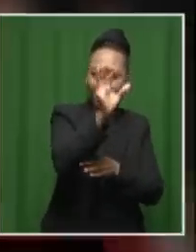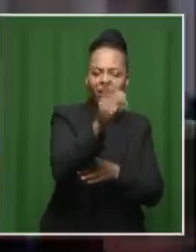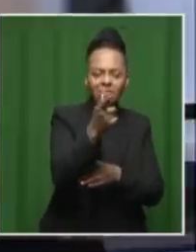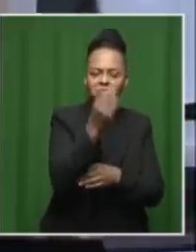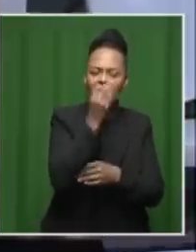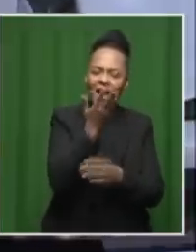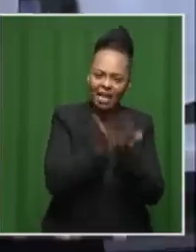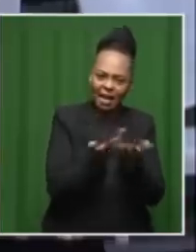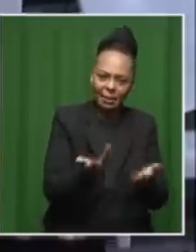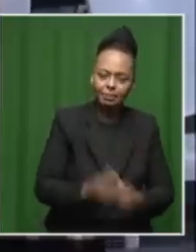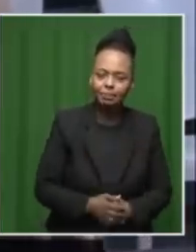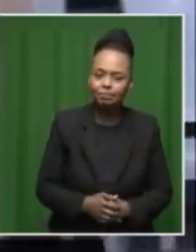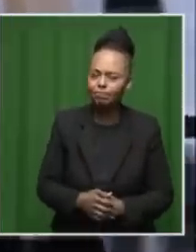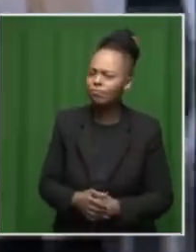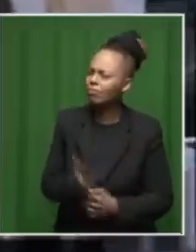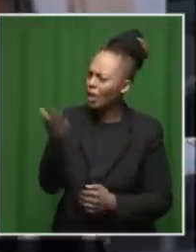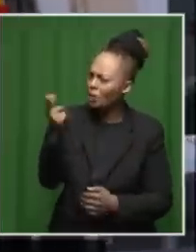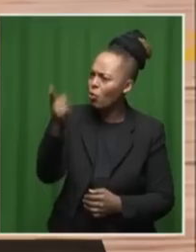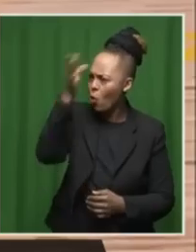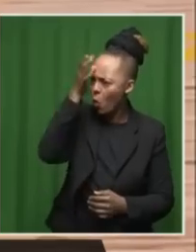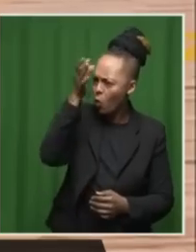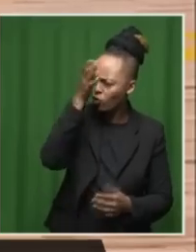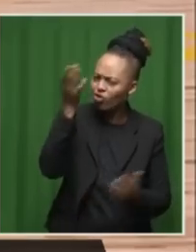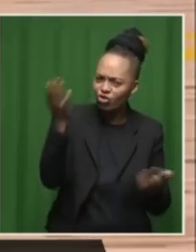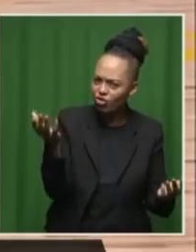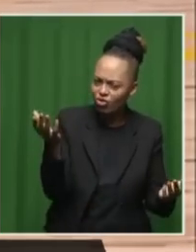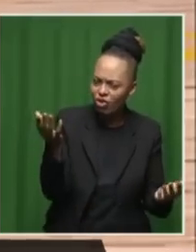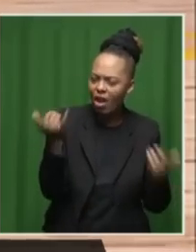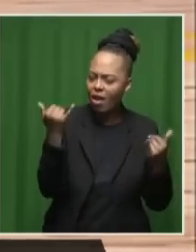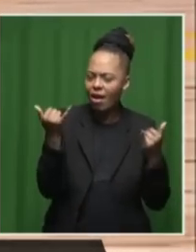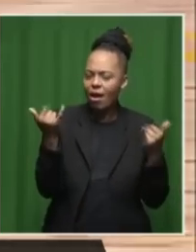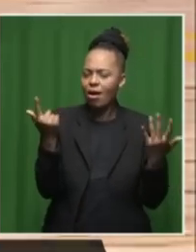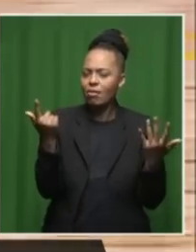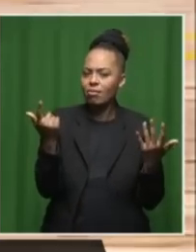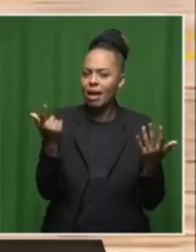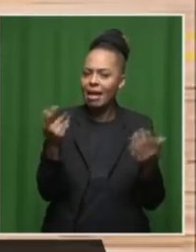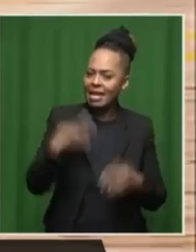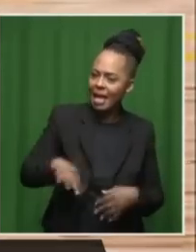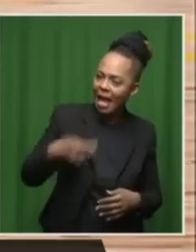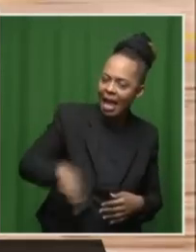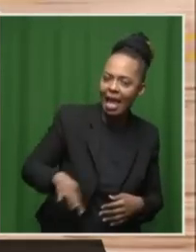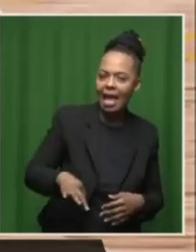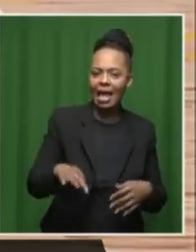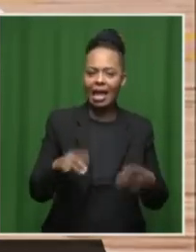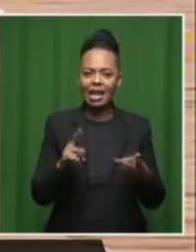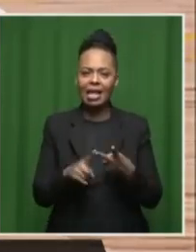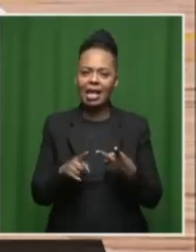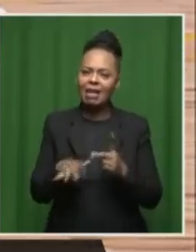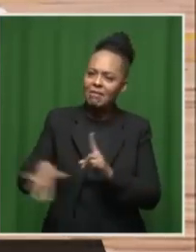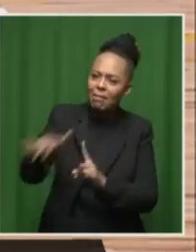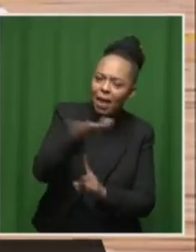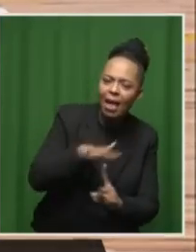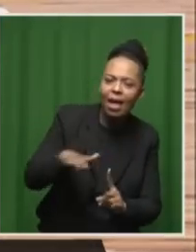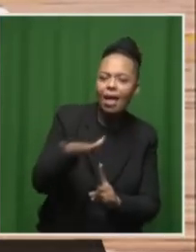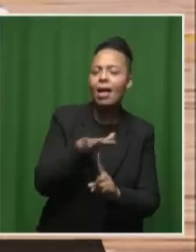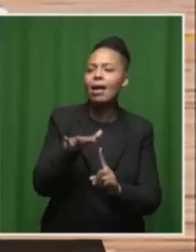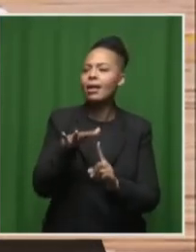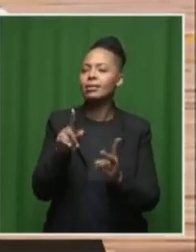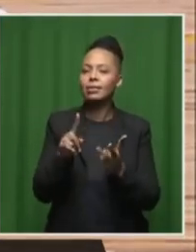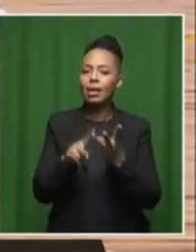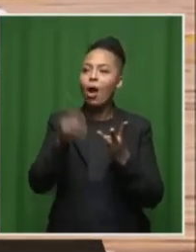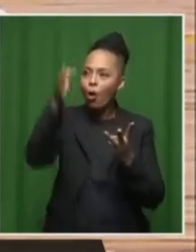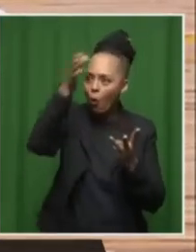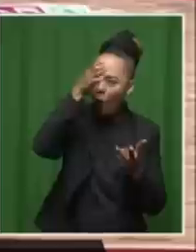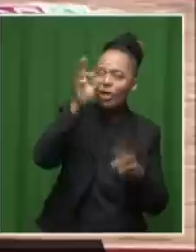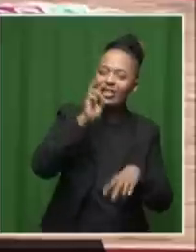course, you know, for you as coaches as well, because we can have the girls, we can have the facilities, but we do need the coaches as